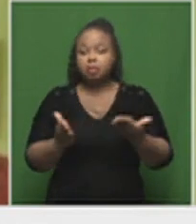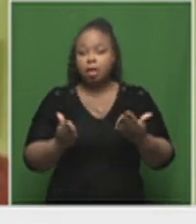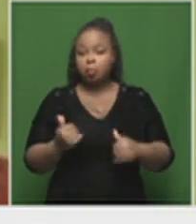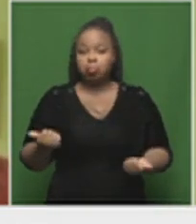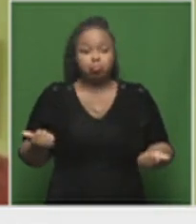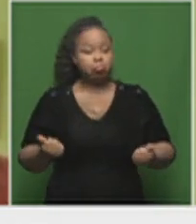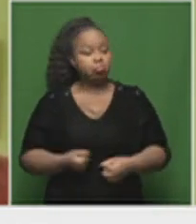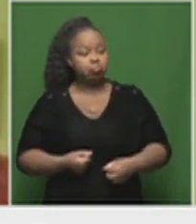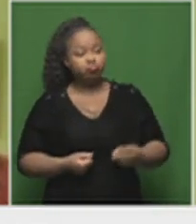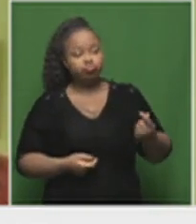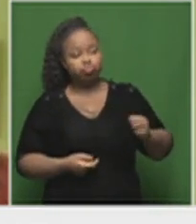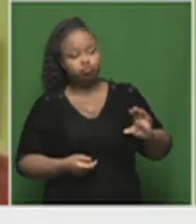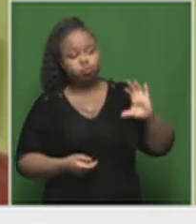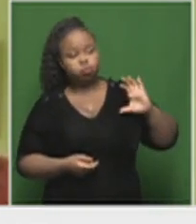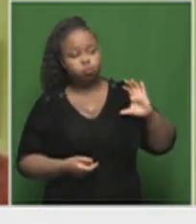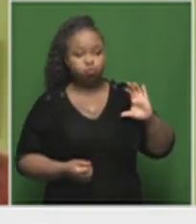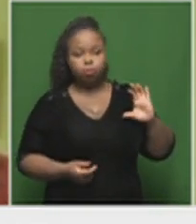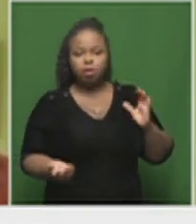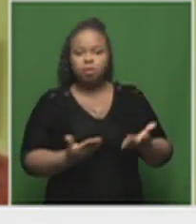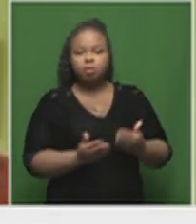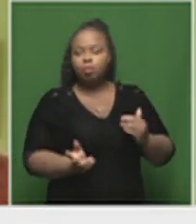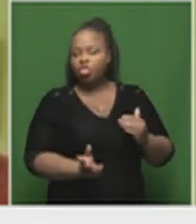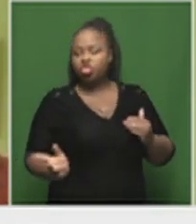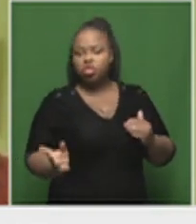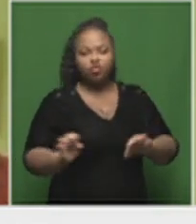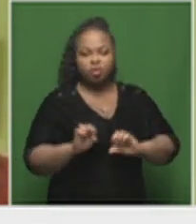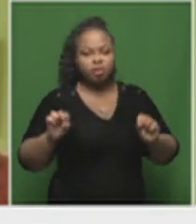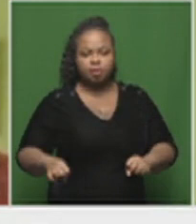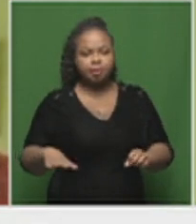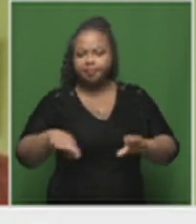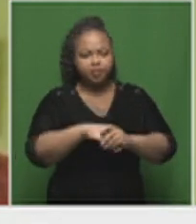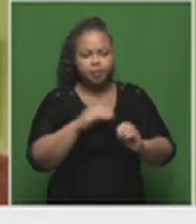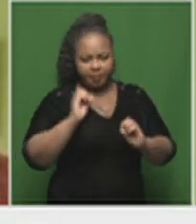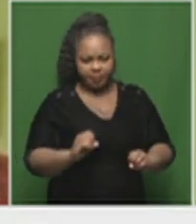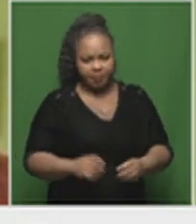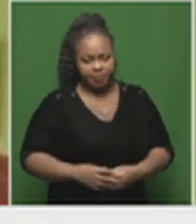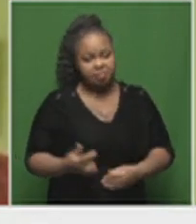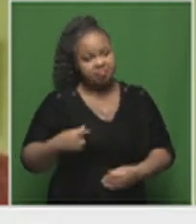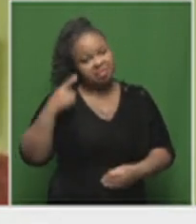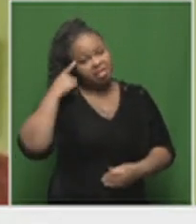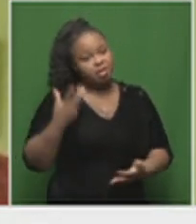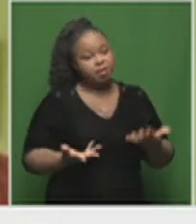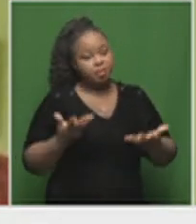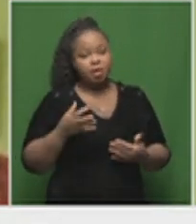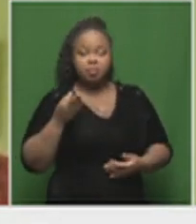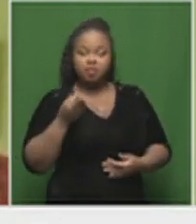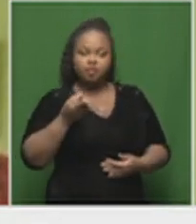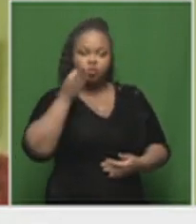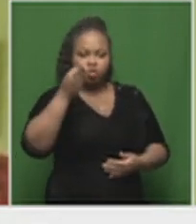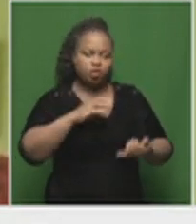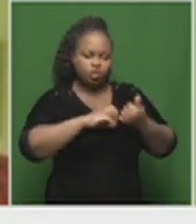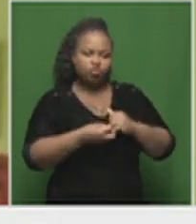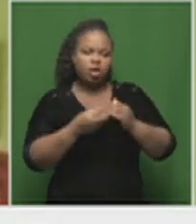whereas the majority remain outside the system. So I think going forward, there could be better ways of pulling